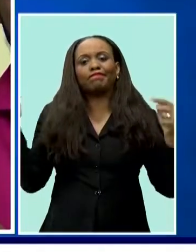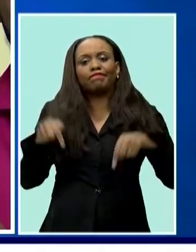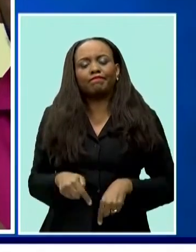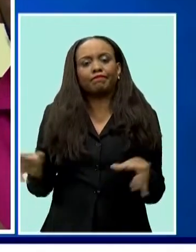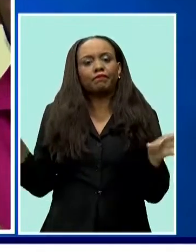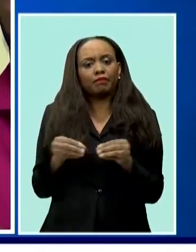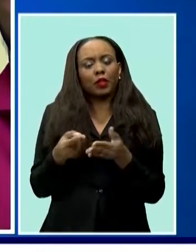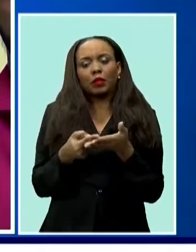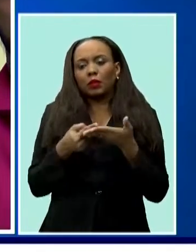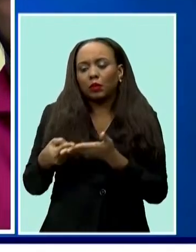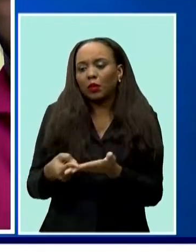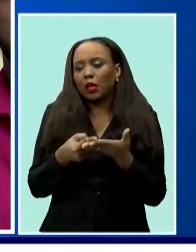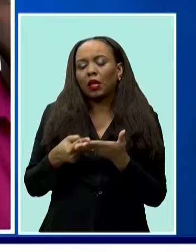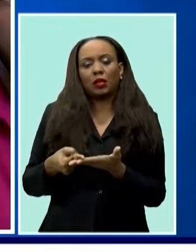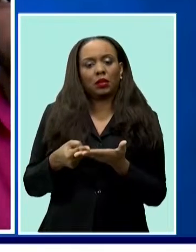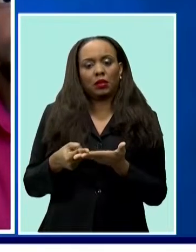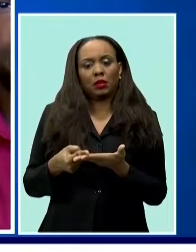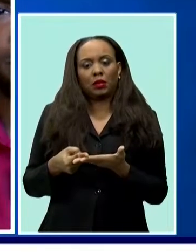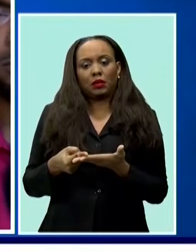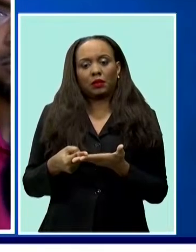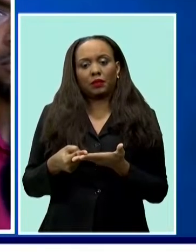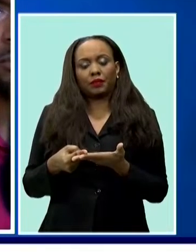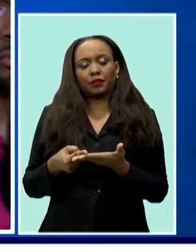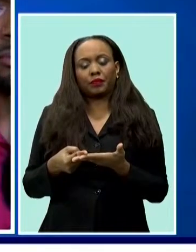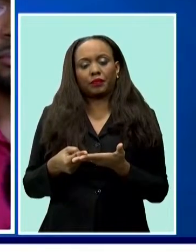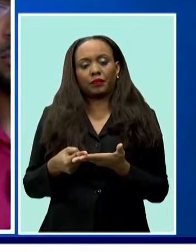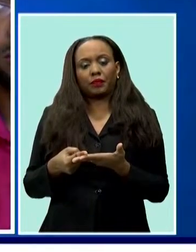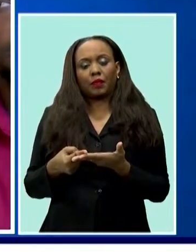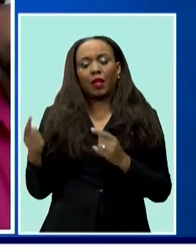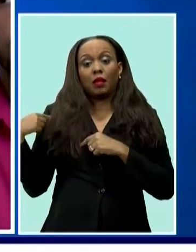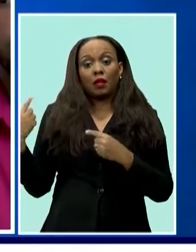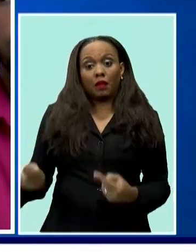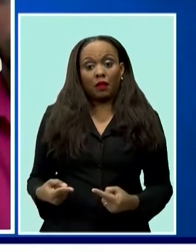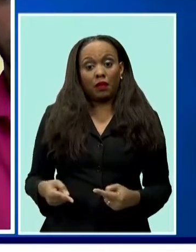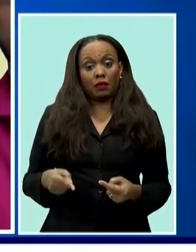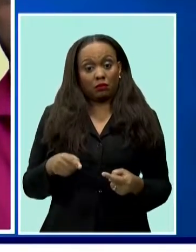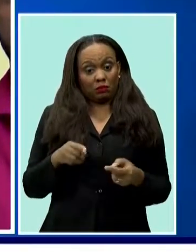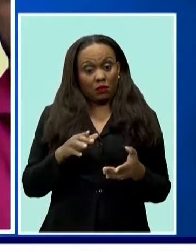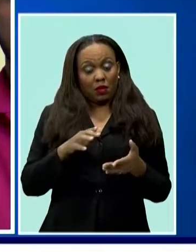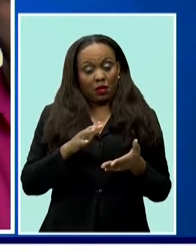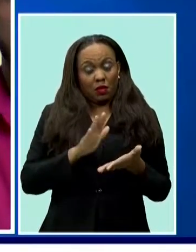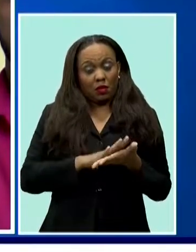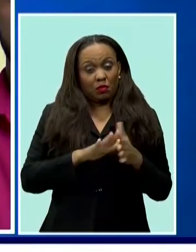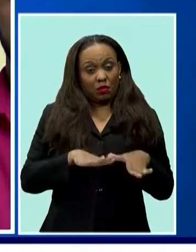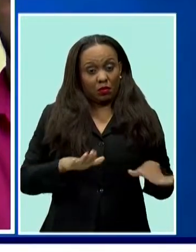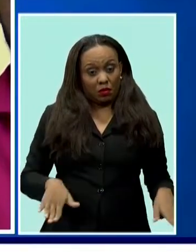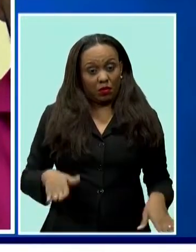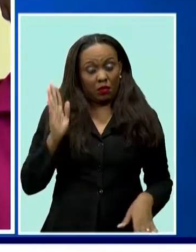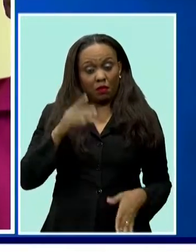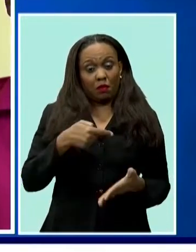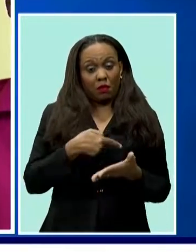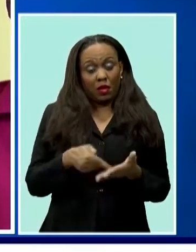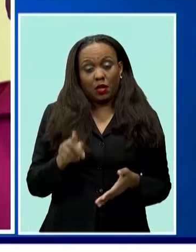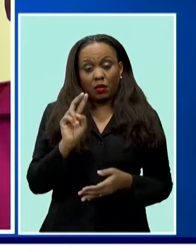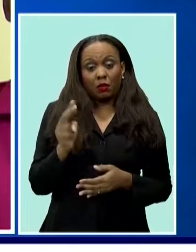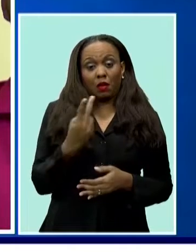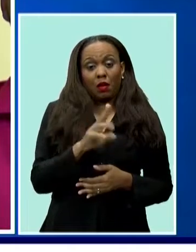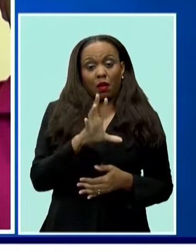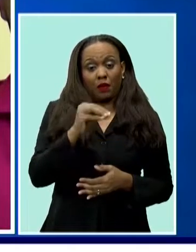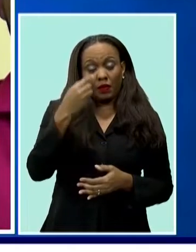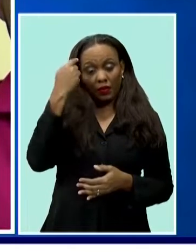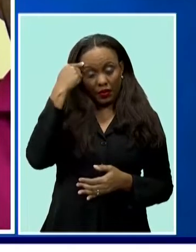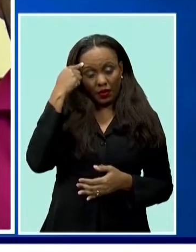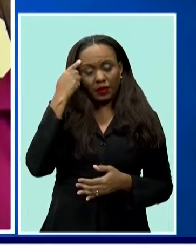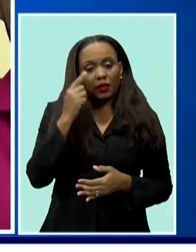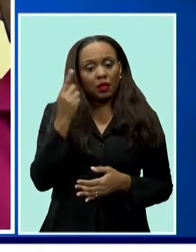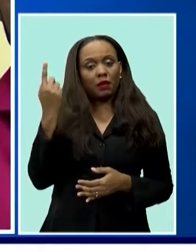negotiations. She has stipulated thus far that the school children going forward shall pay $2.50.